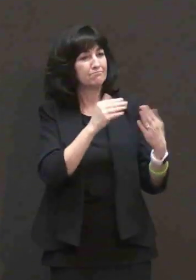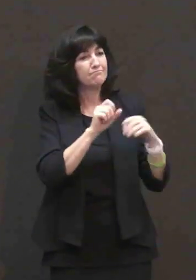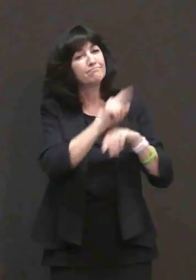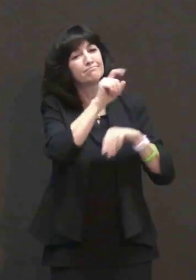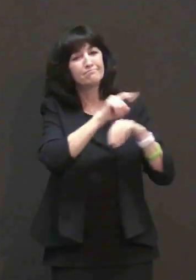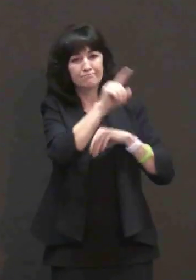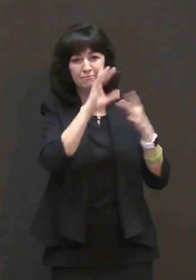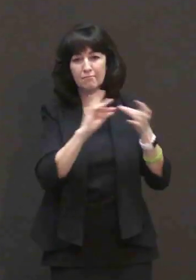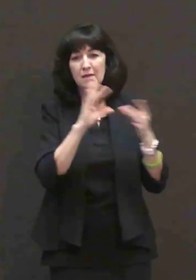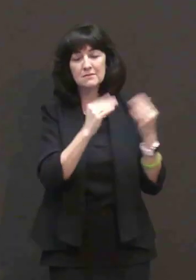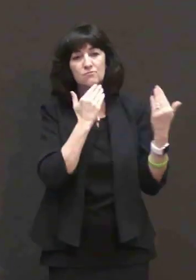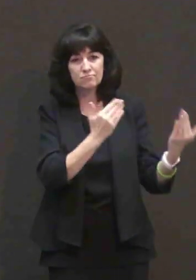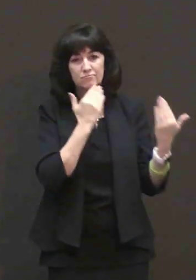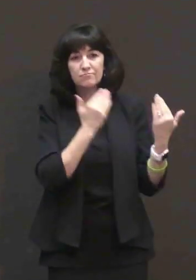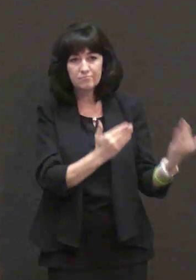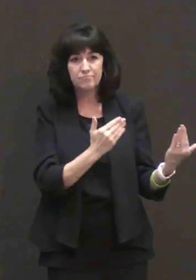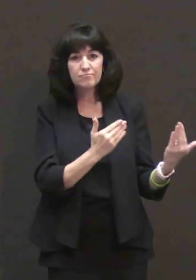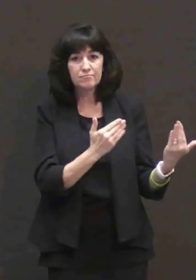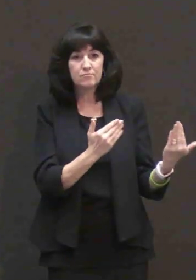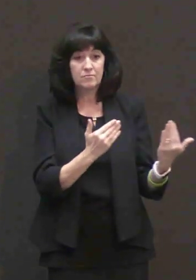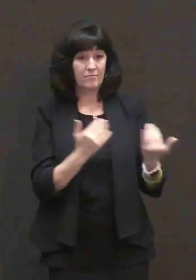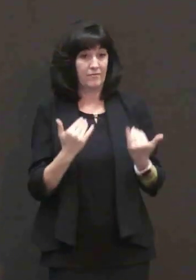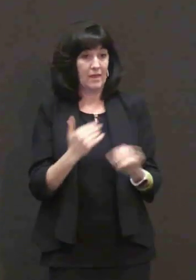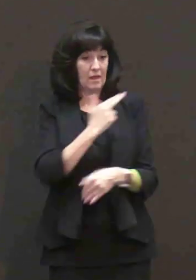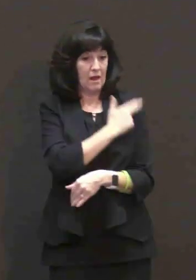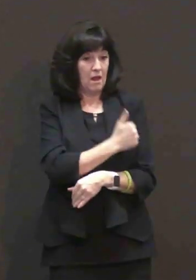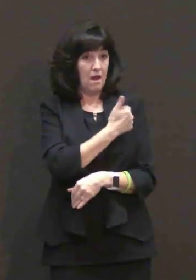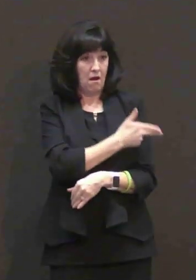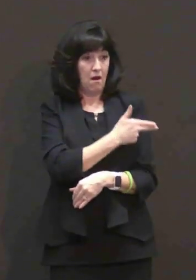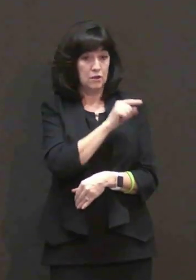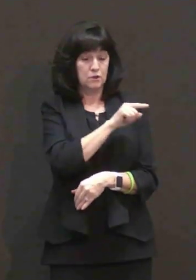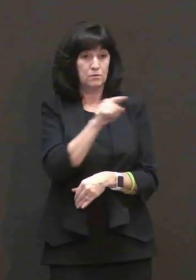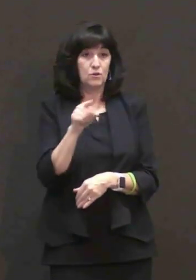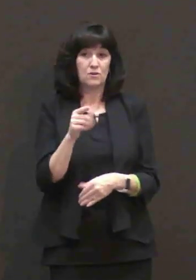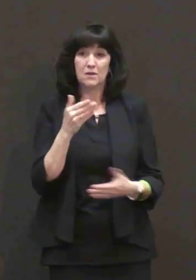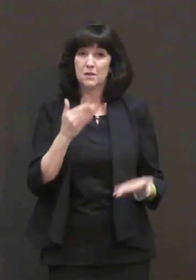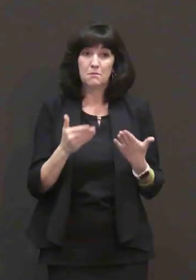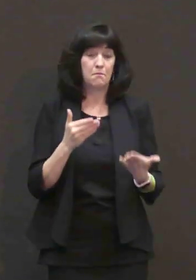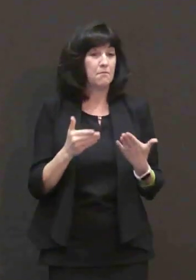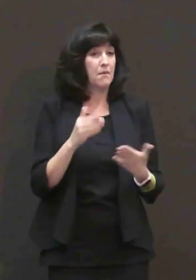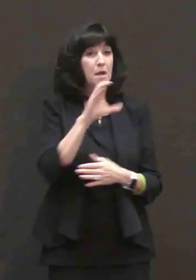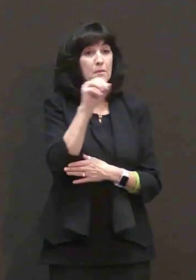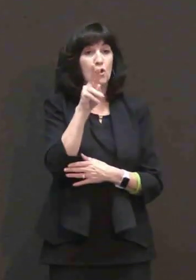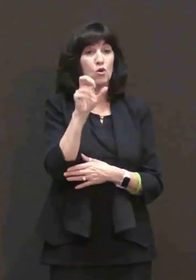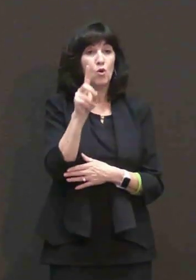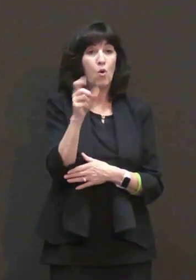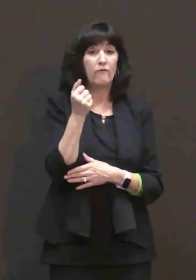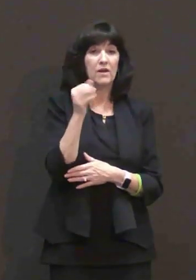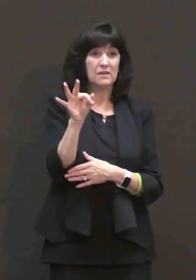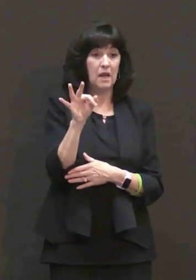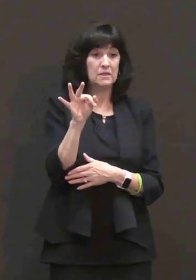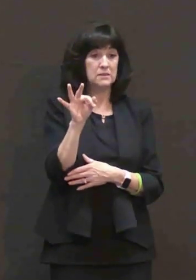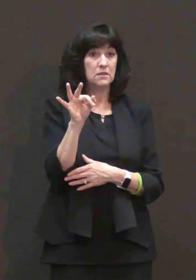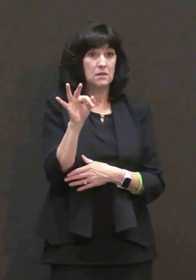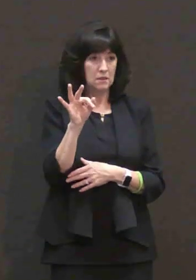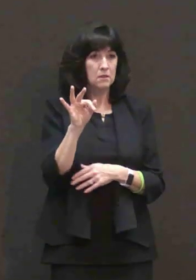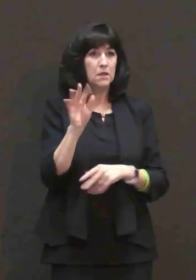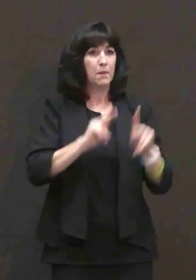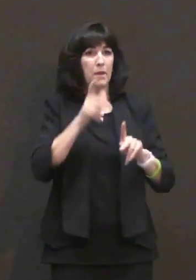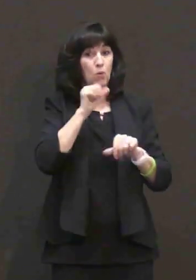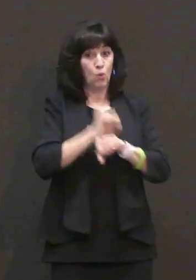staffing core, the nurses and the doctors, if a hospital gets a high rate of maybe positive COVID personnel, that's